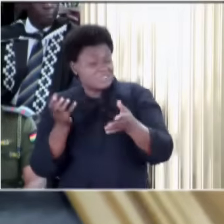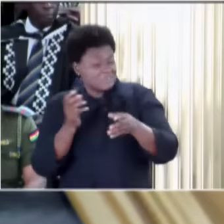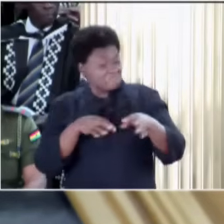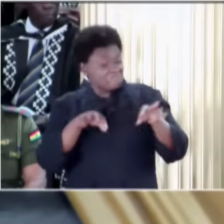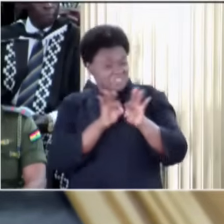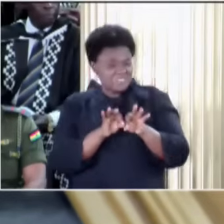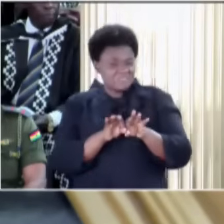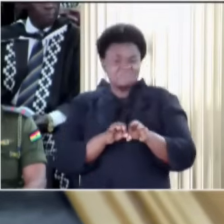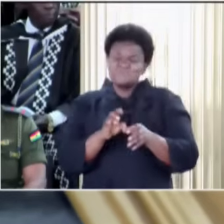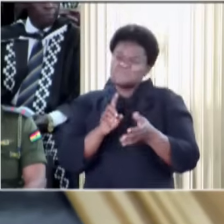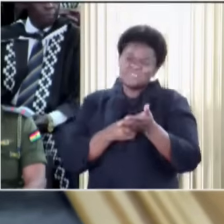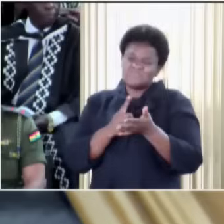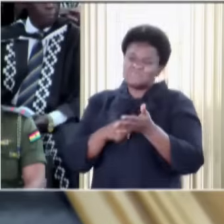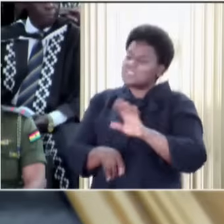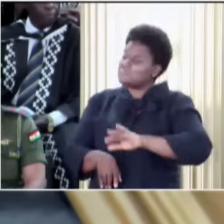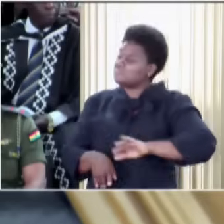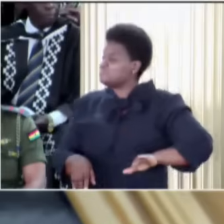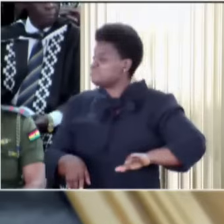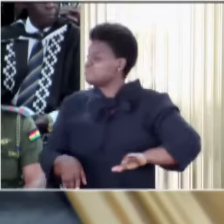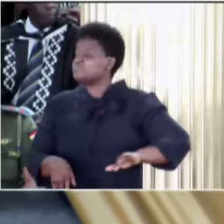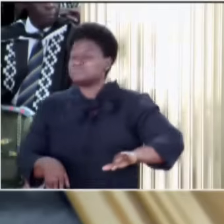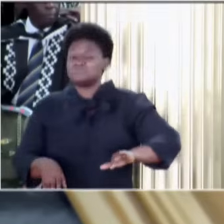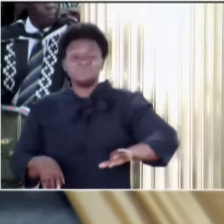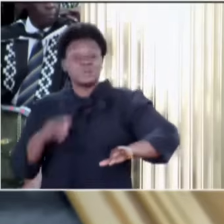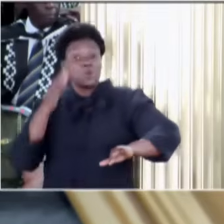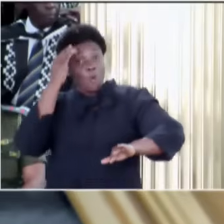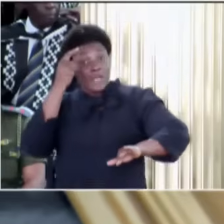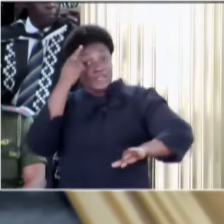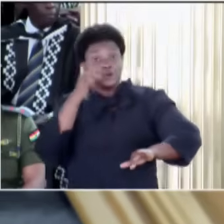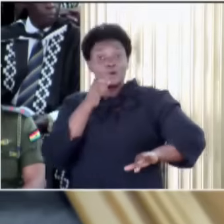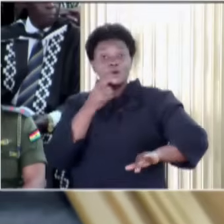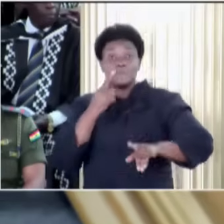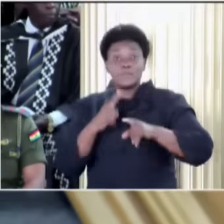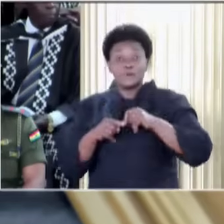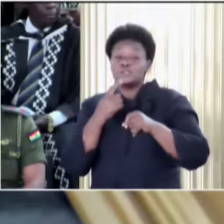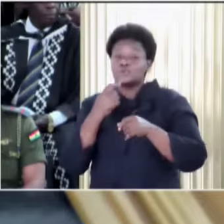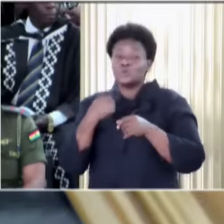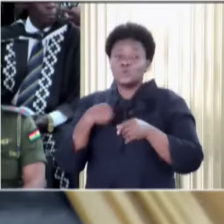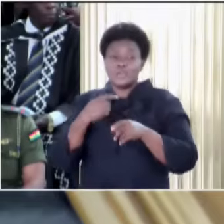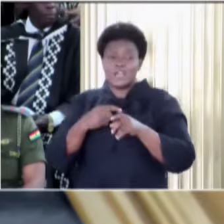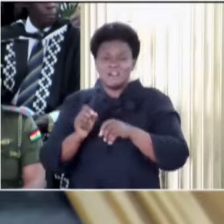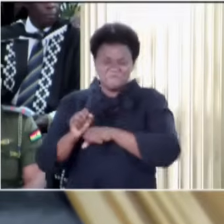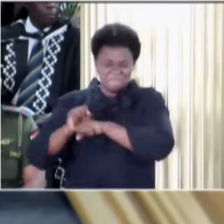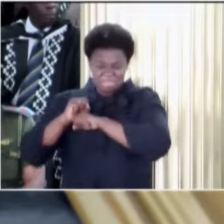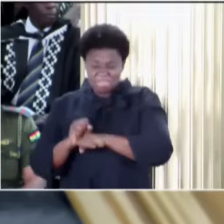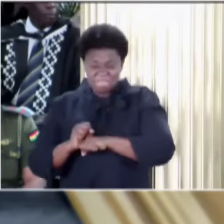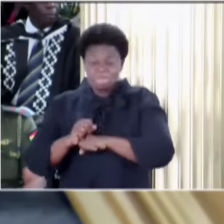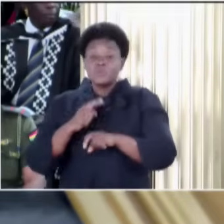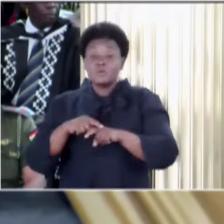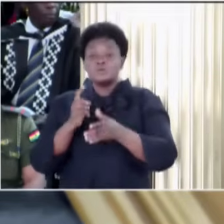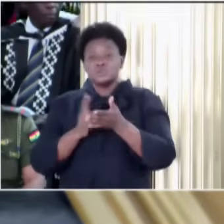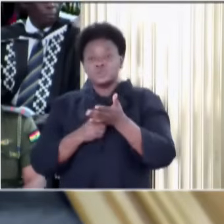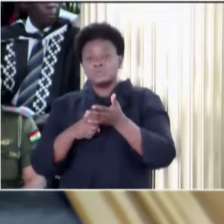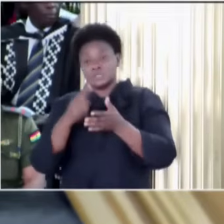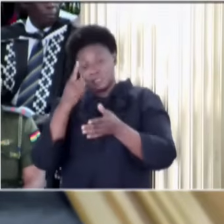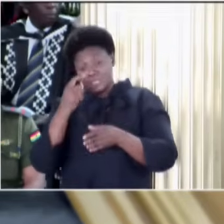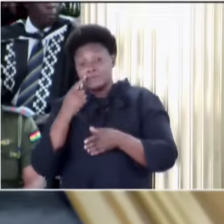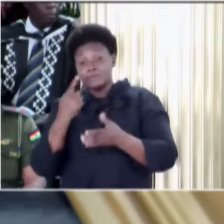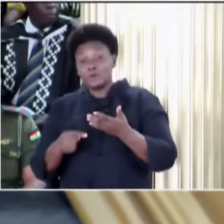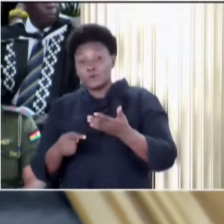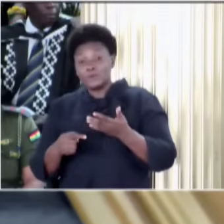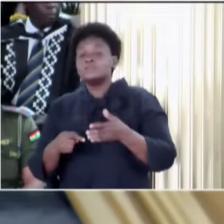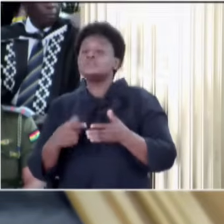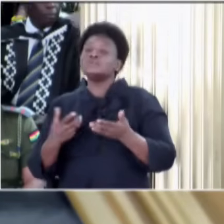are sometimes dismissed. Not because they are exploitative, sometimes they can be, I admit, but it's not